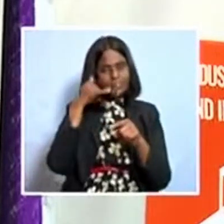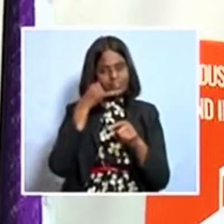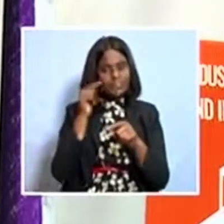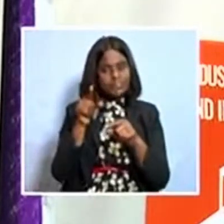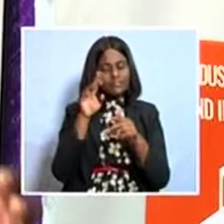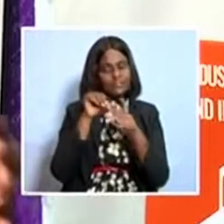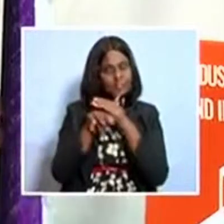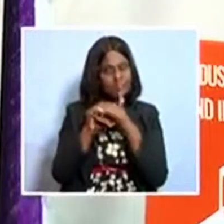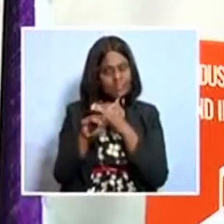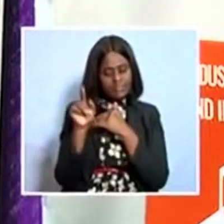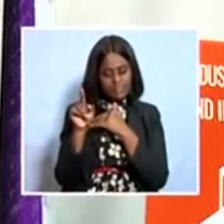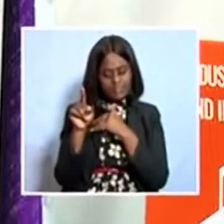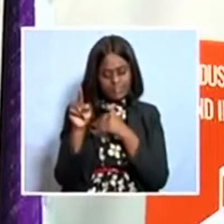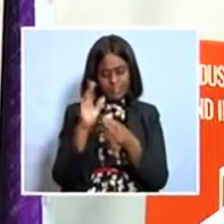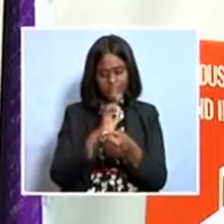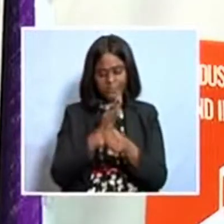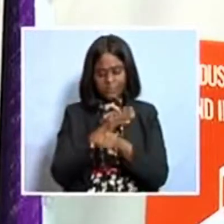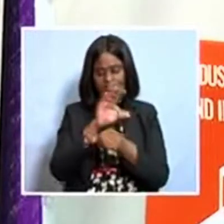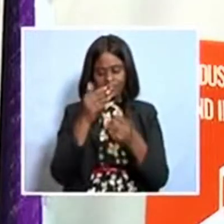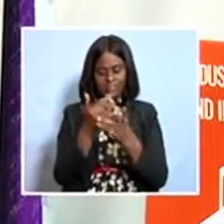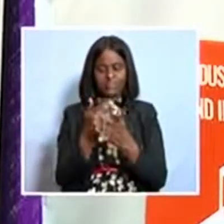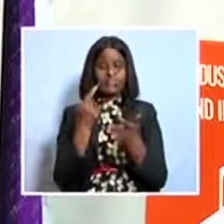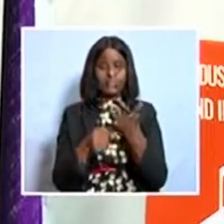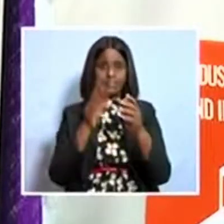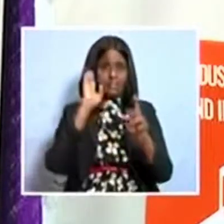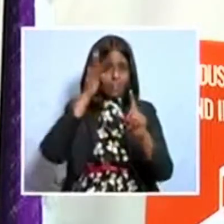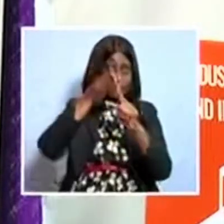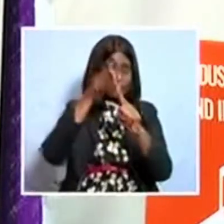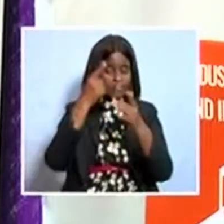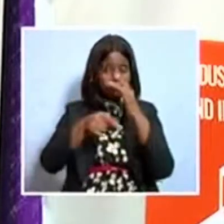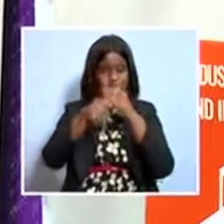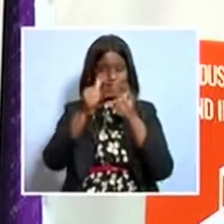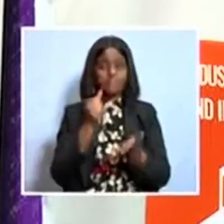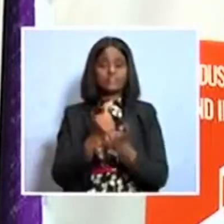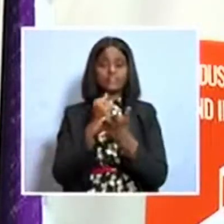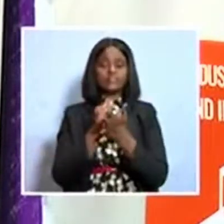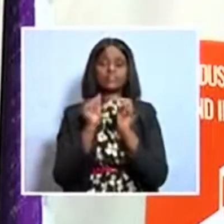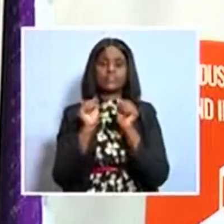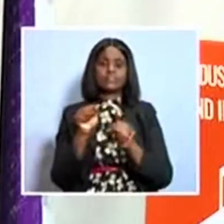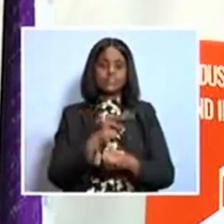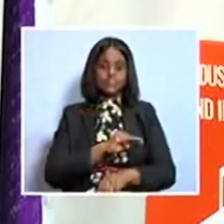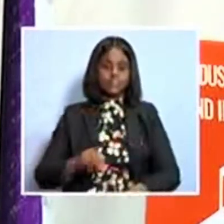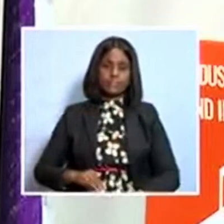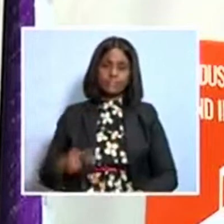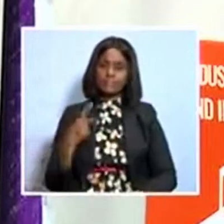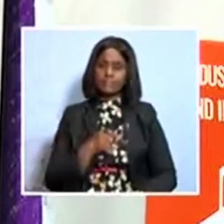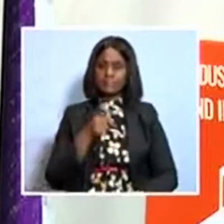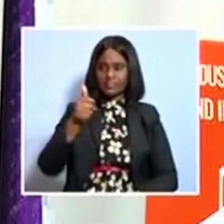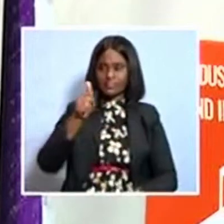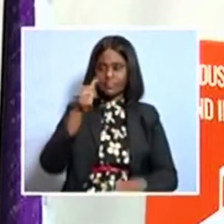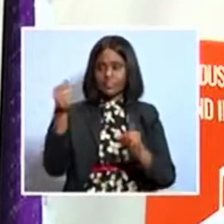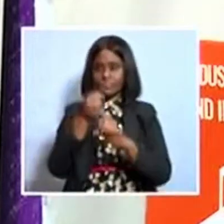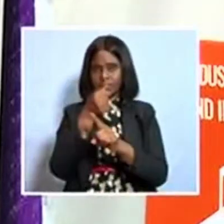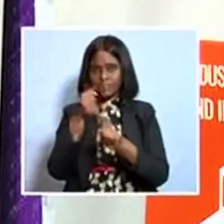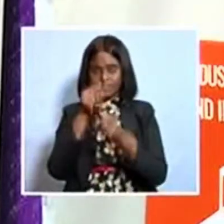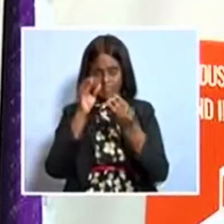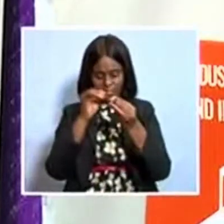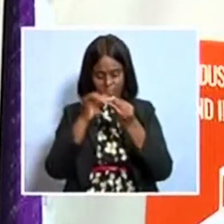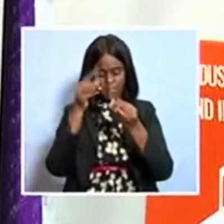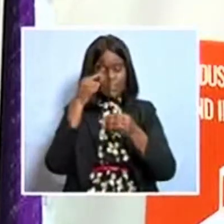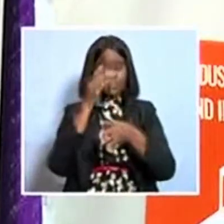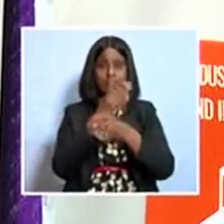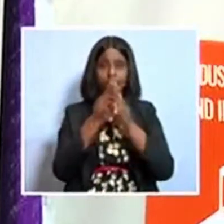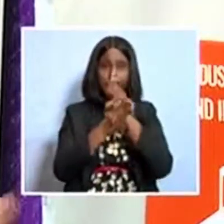And one goal that you can help as a member of parliament is to lobby for infrastructure in terms